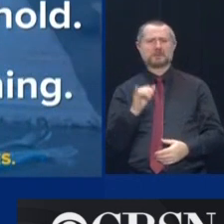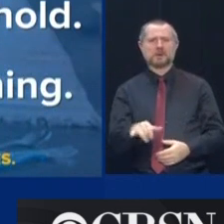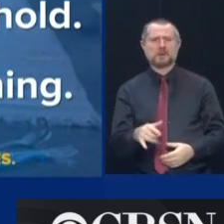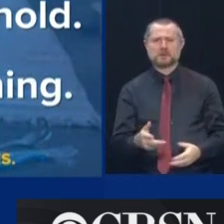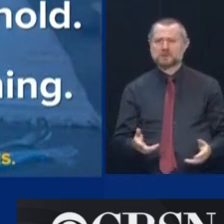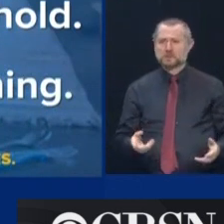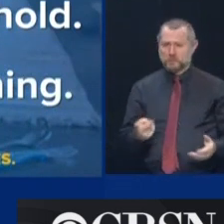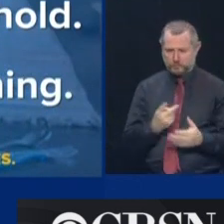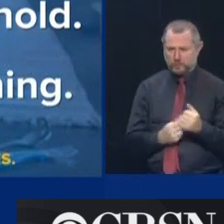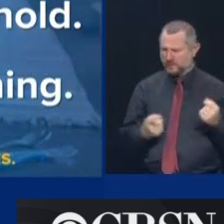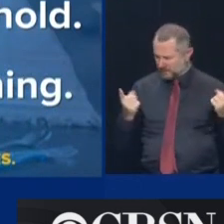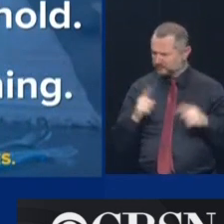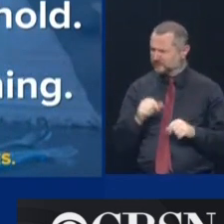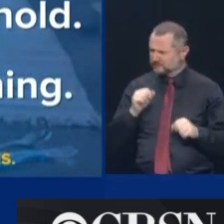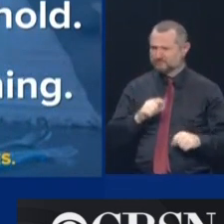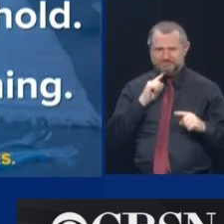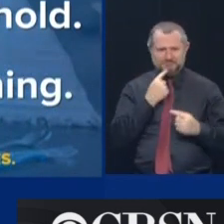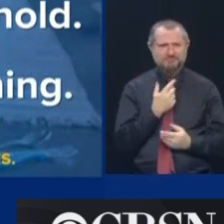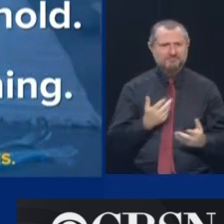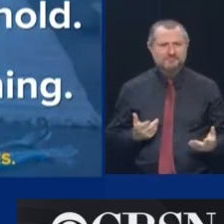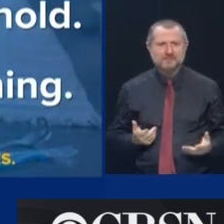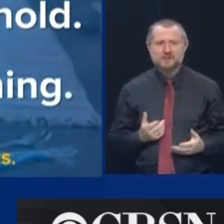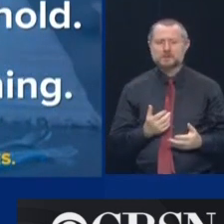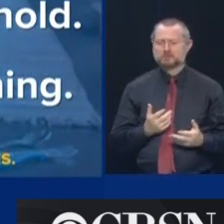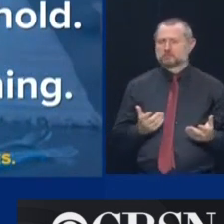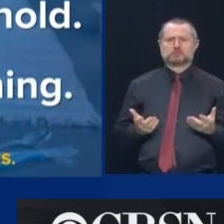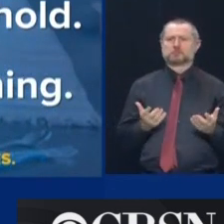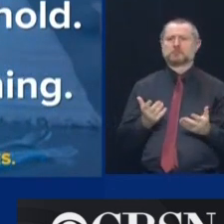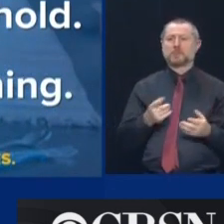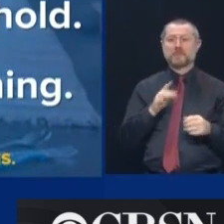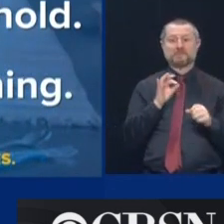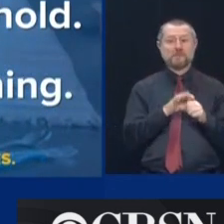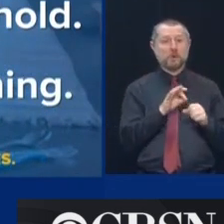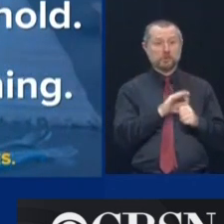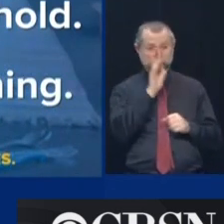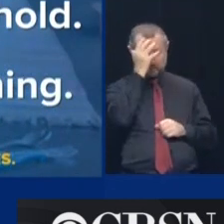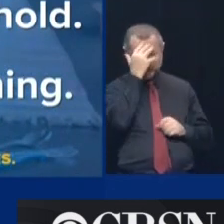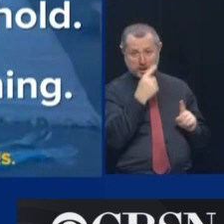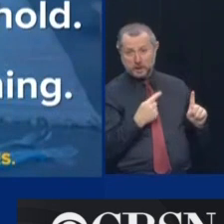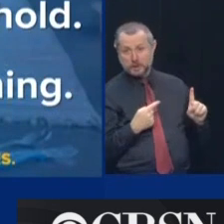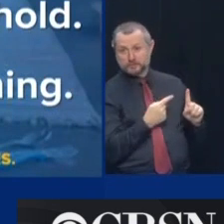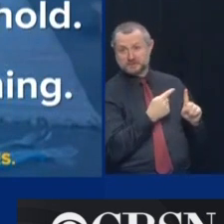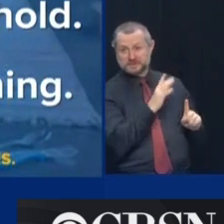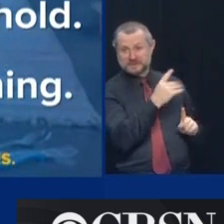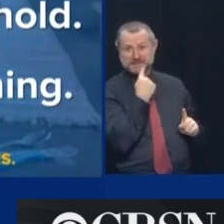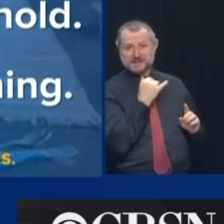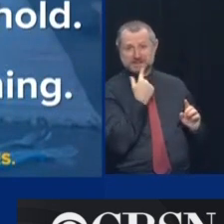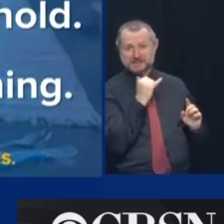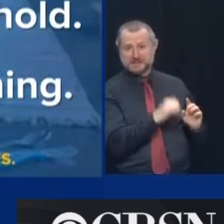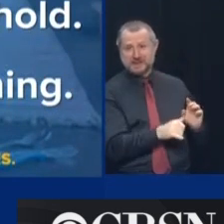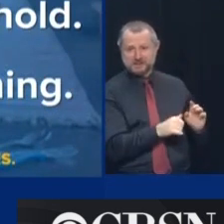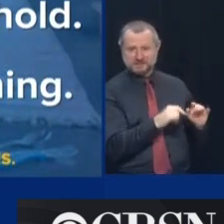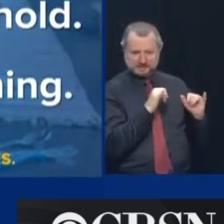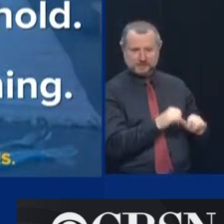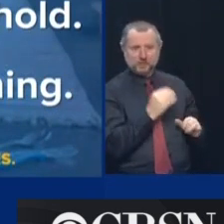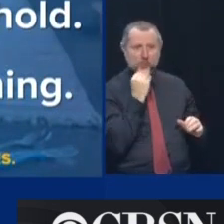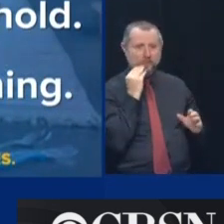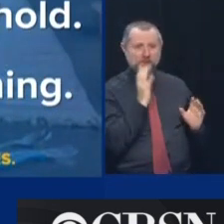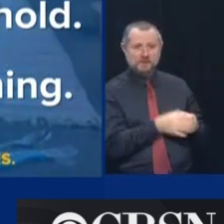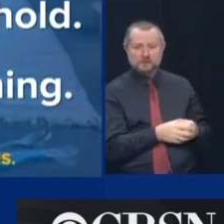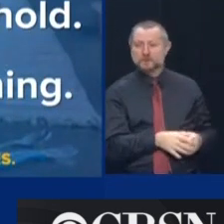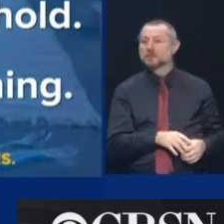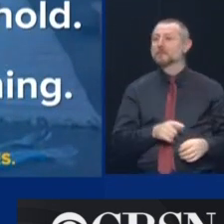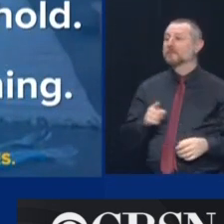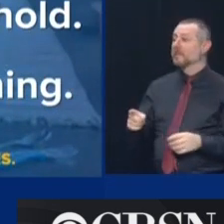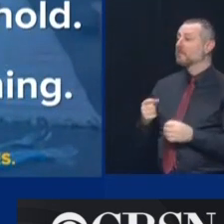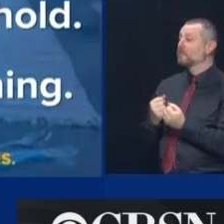Both sides agree on this. If you voted for Donald Trump, this is what he says to do. If you voted for Joe Biden,